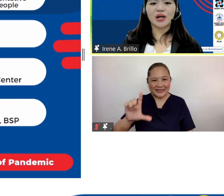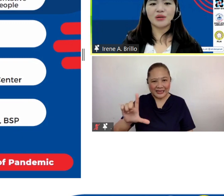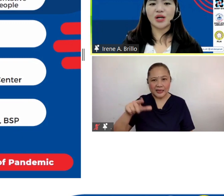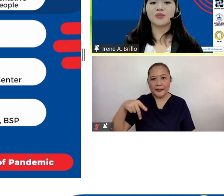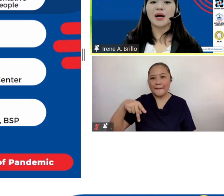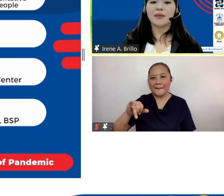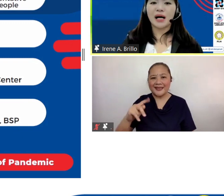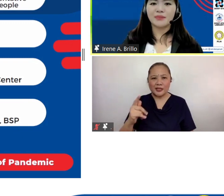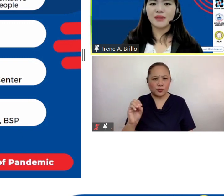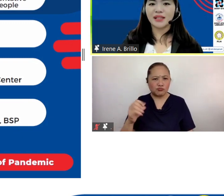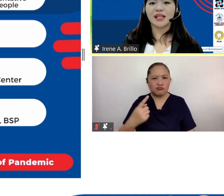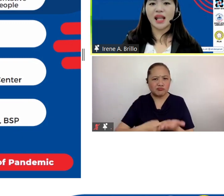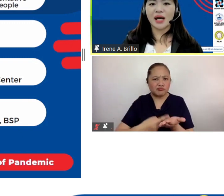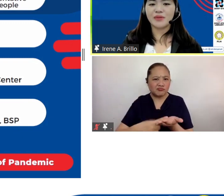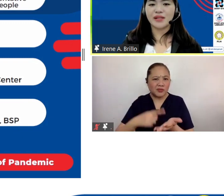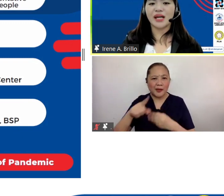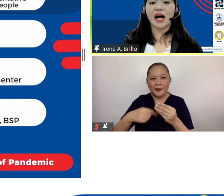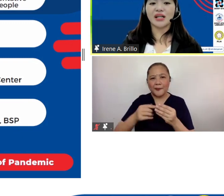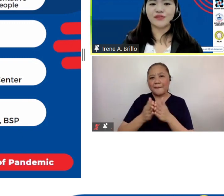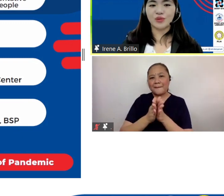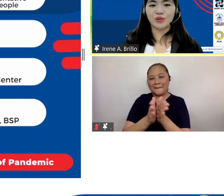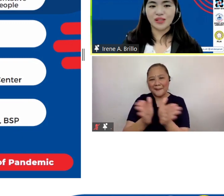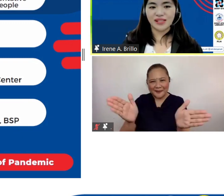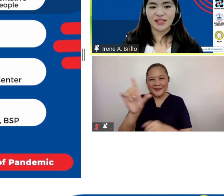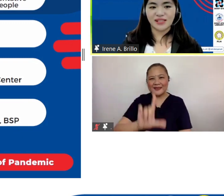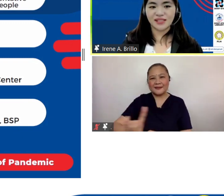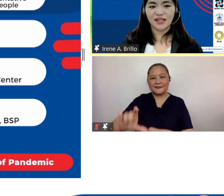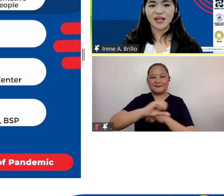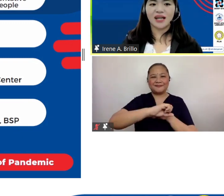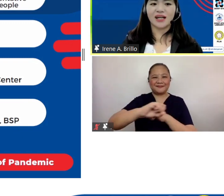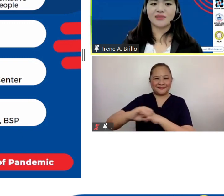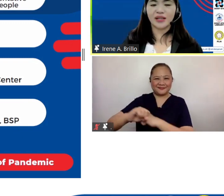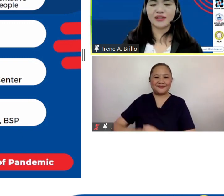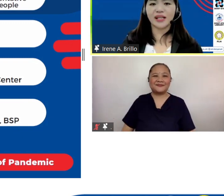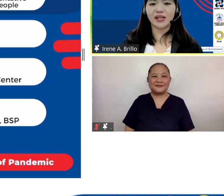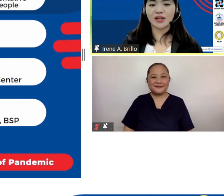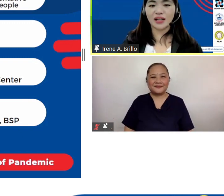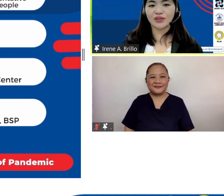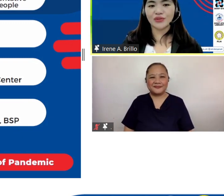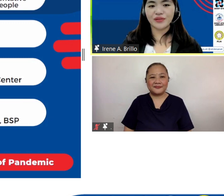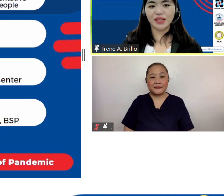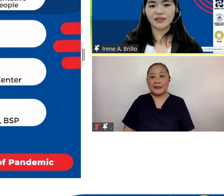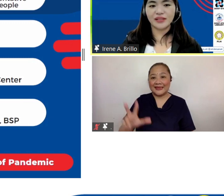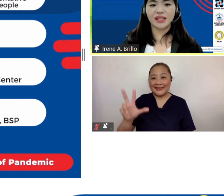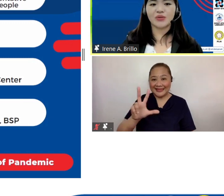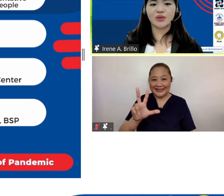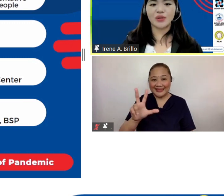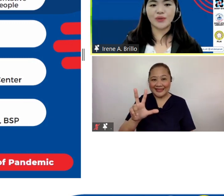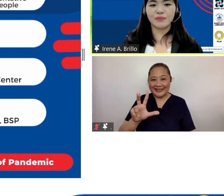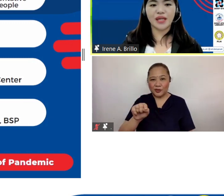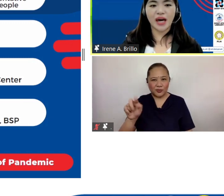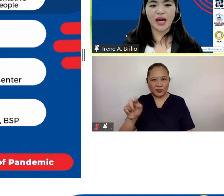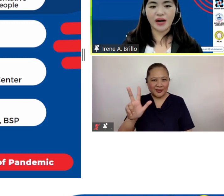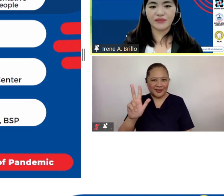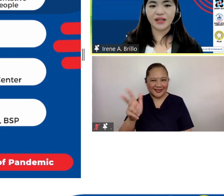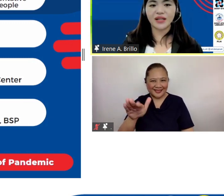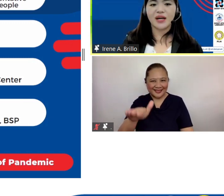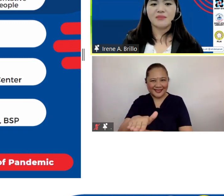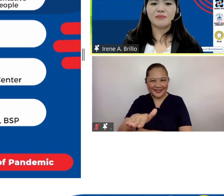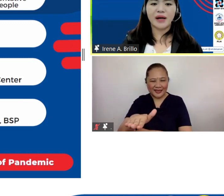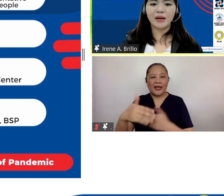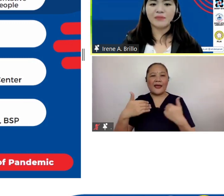talk about public library advocacies. And by 3 o'clock to 3:30, we will be